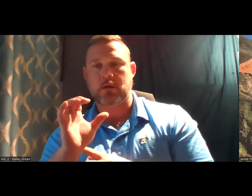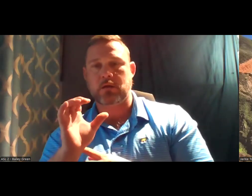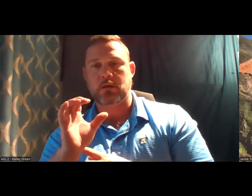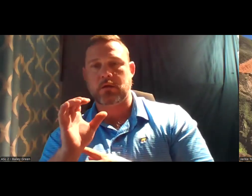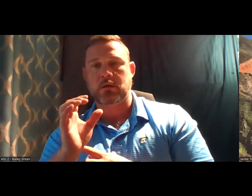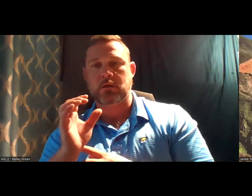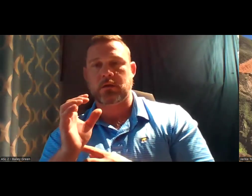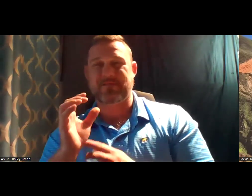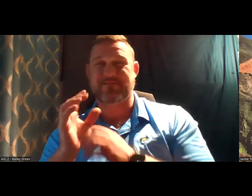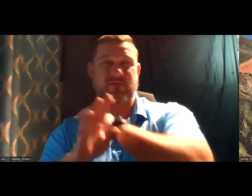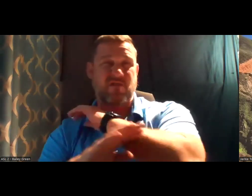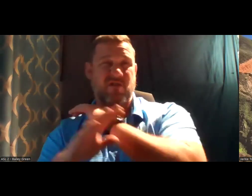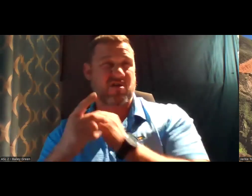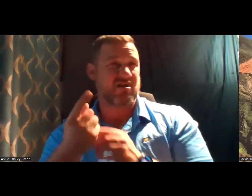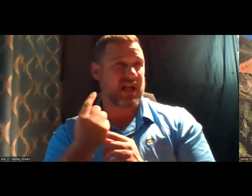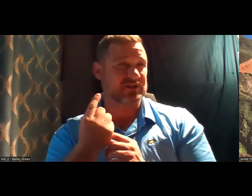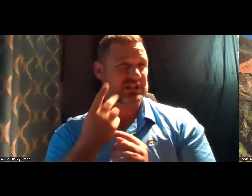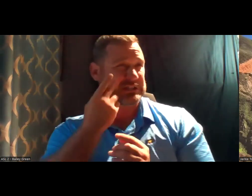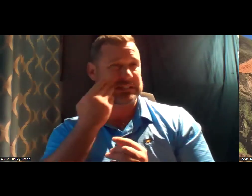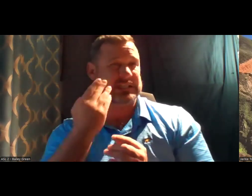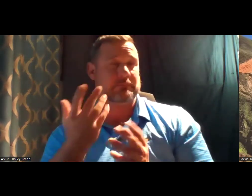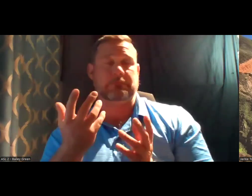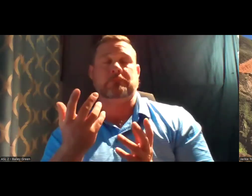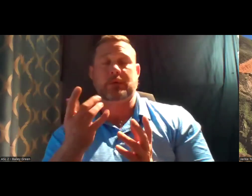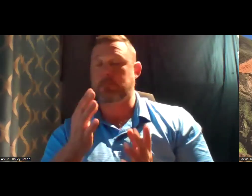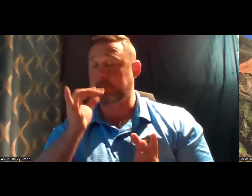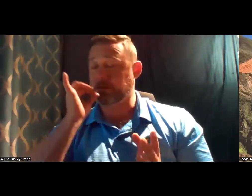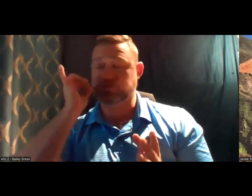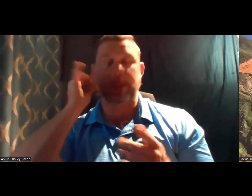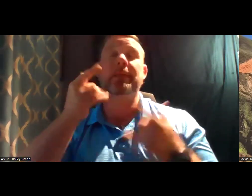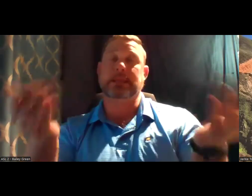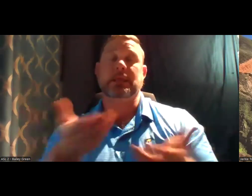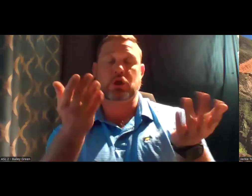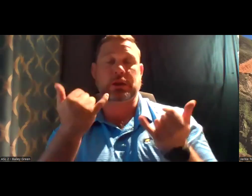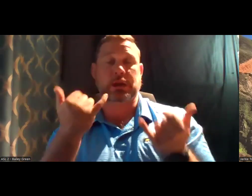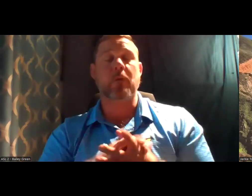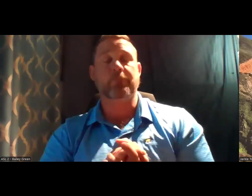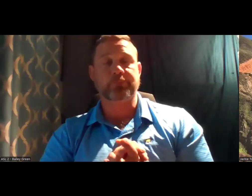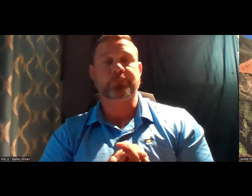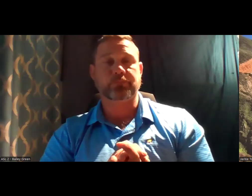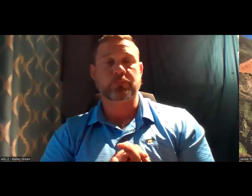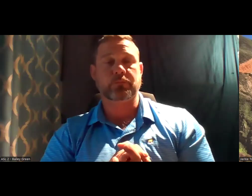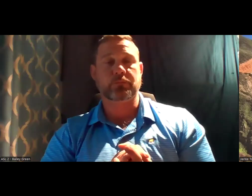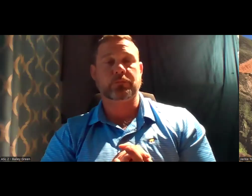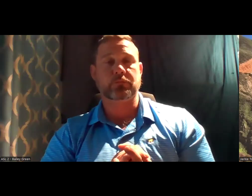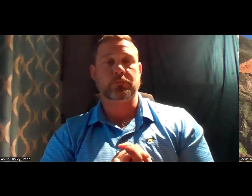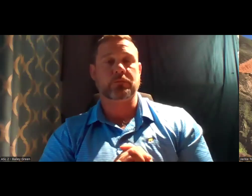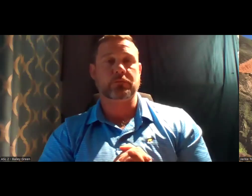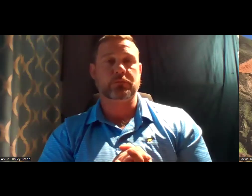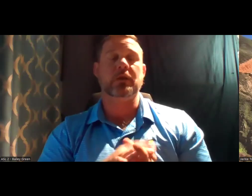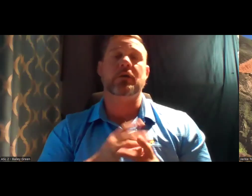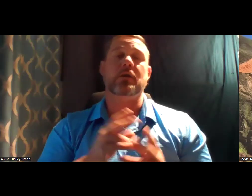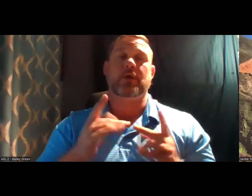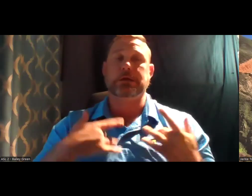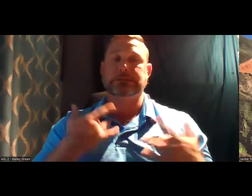seemed like a long time a couple months ago, but here we are 2 months out to really an exciting event,